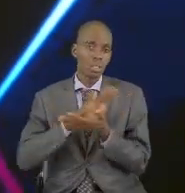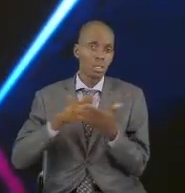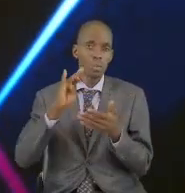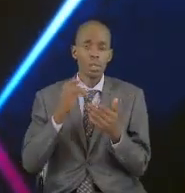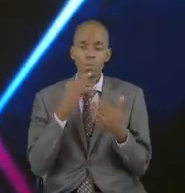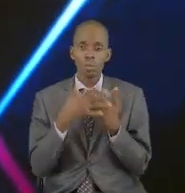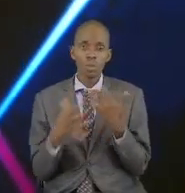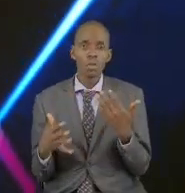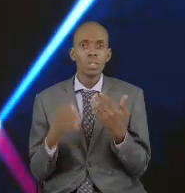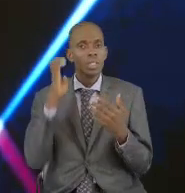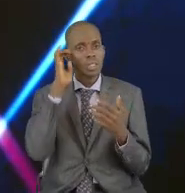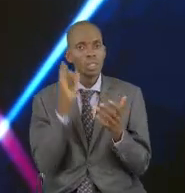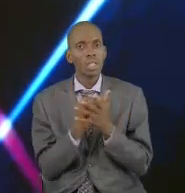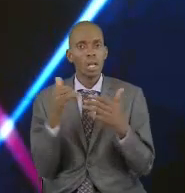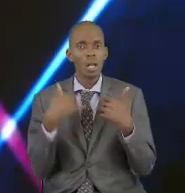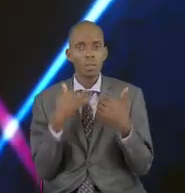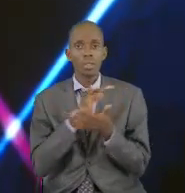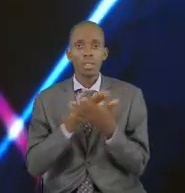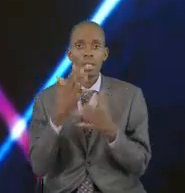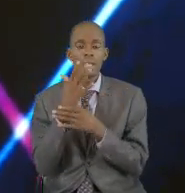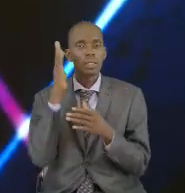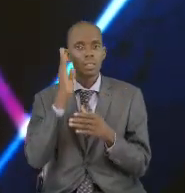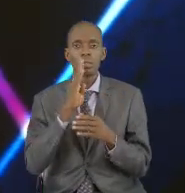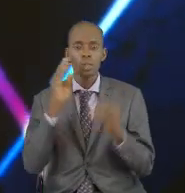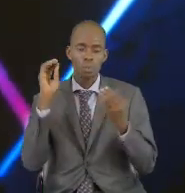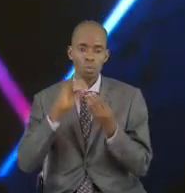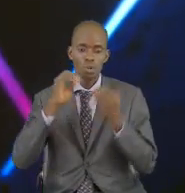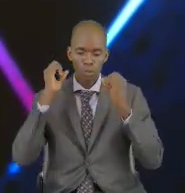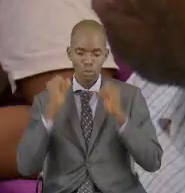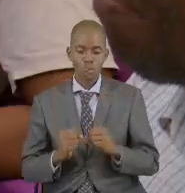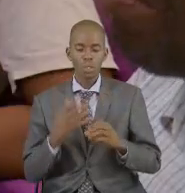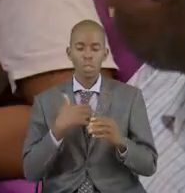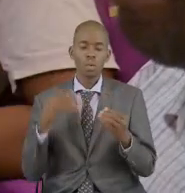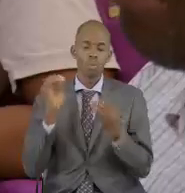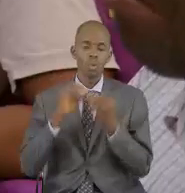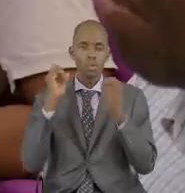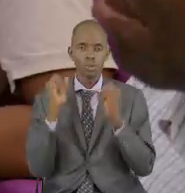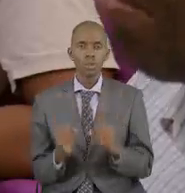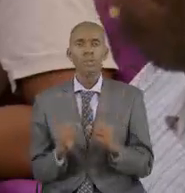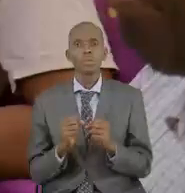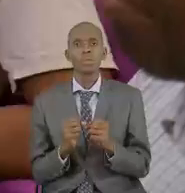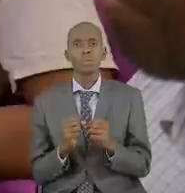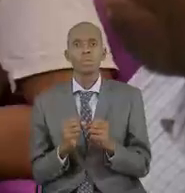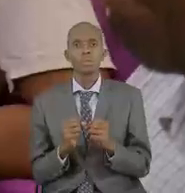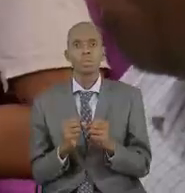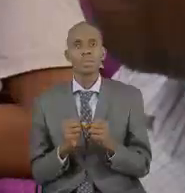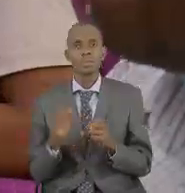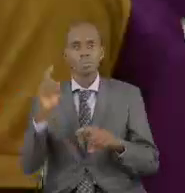hands shall be stronger and stronger. Stronger and stronger. Say, that's